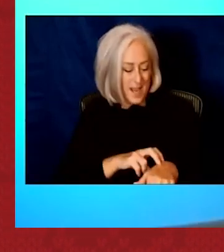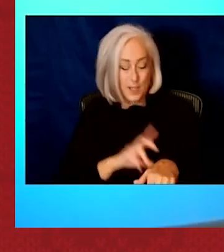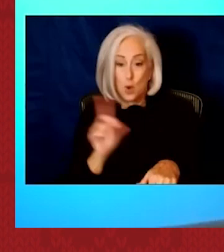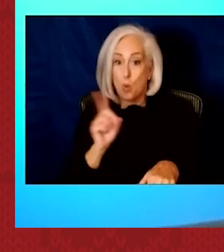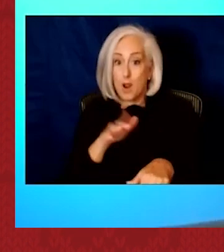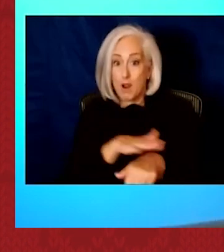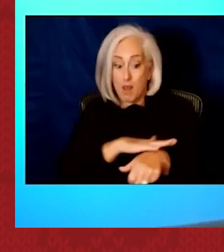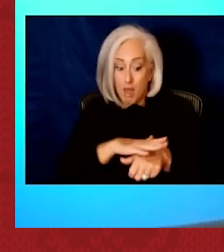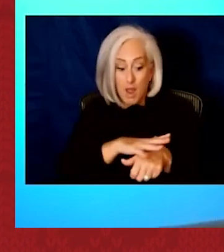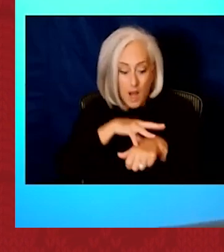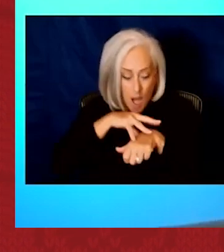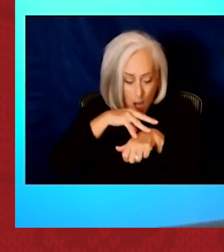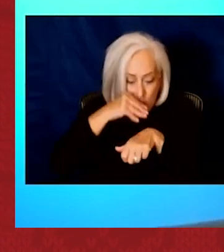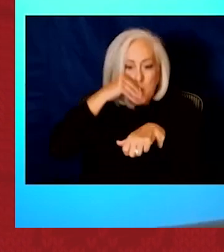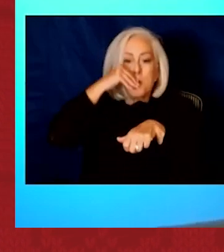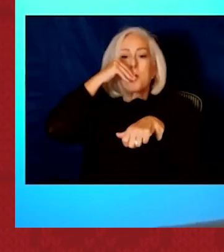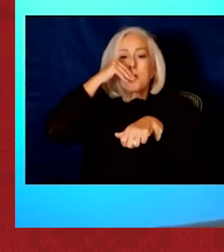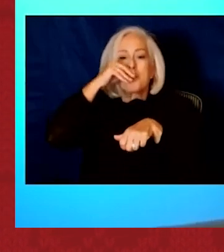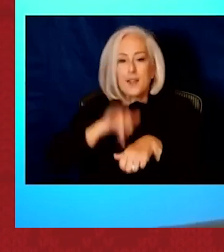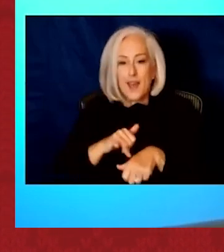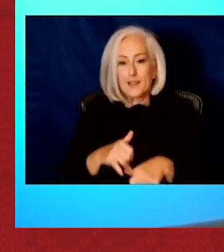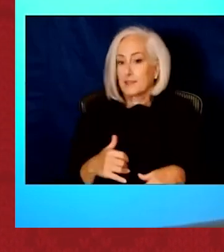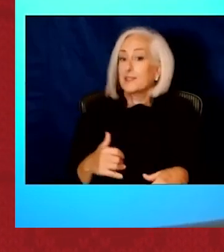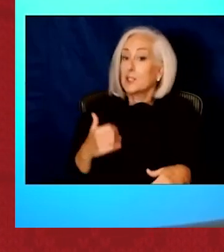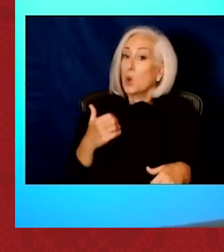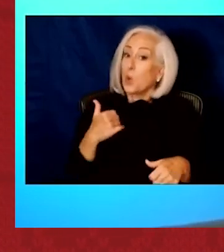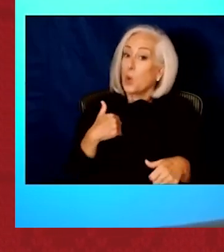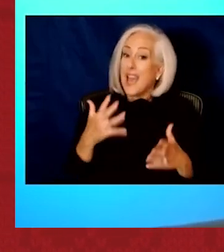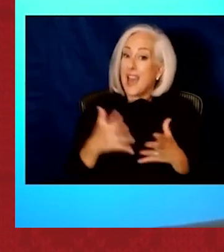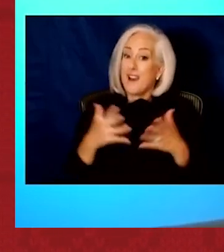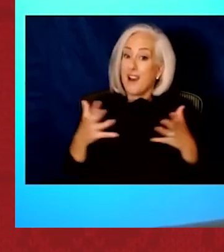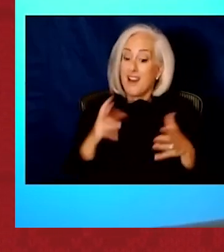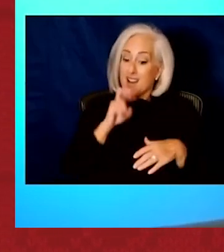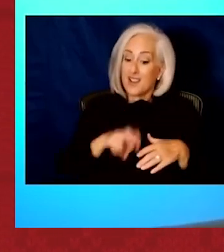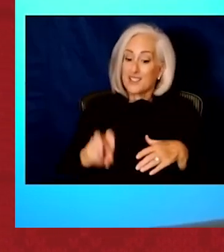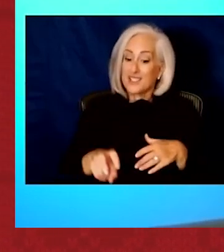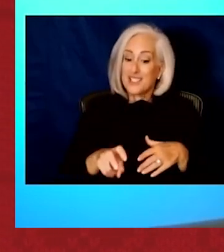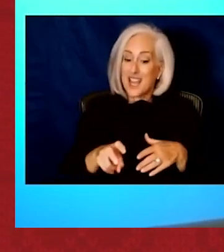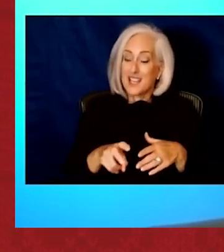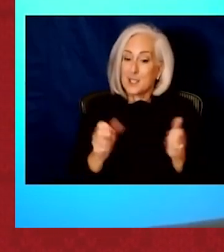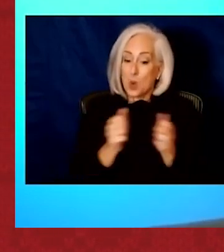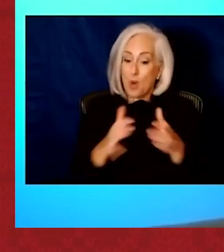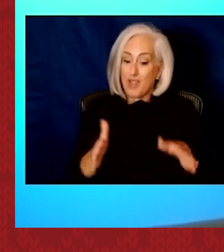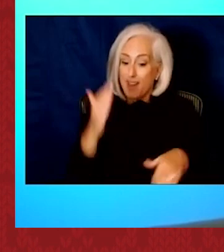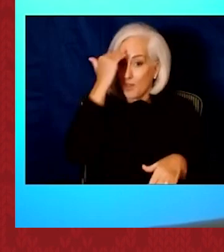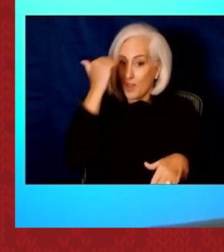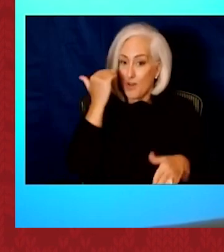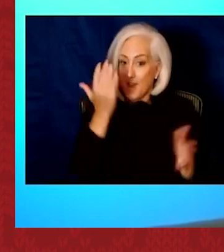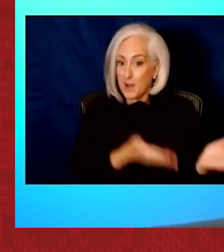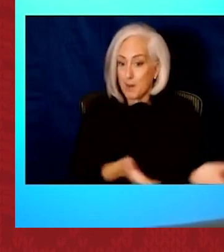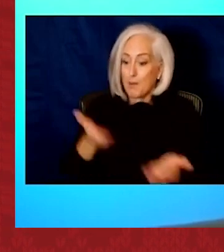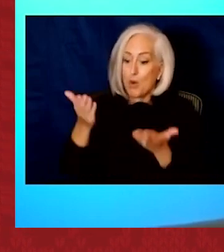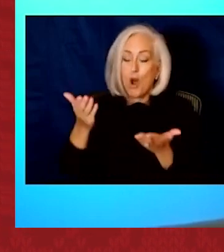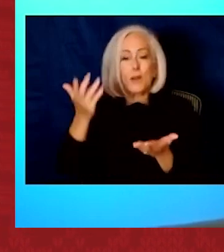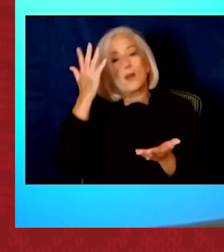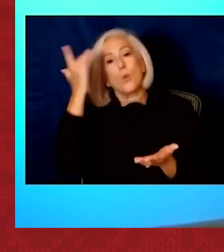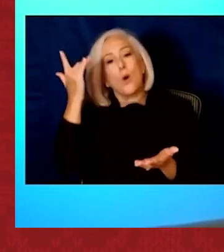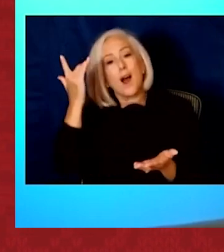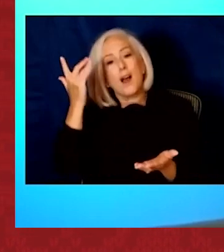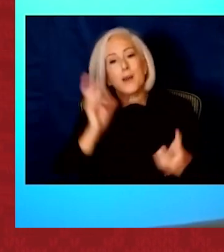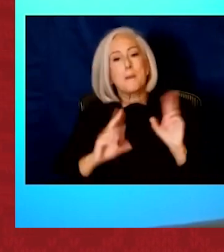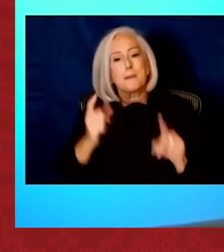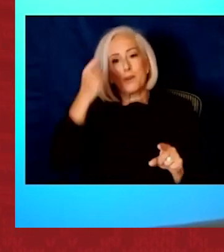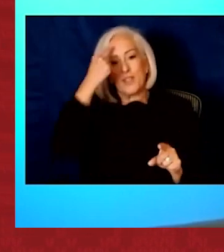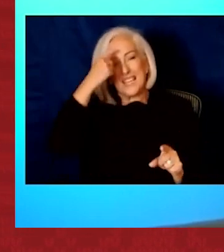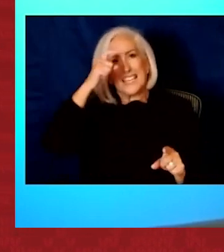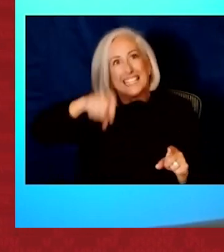of beheaded snakes that are brought in, primarily because folks think that we need to know exactly what snake bit them, and that is not